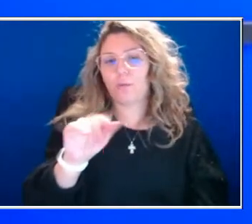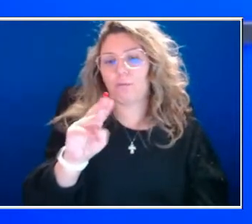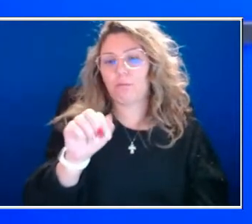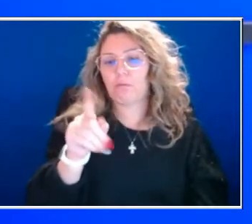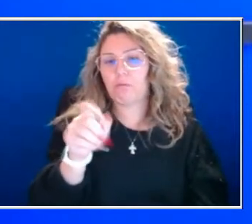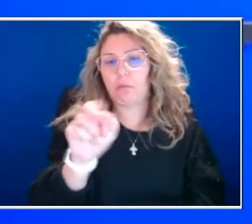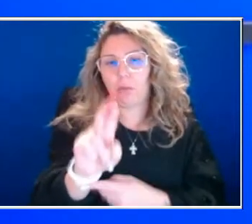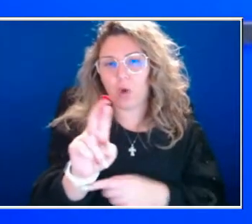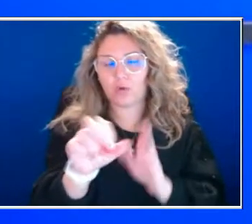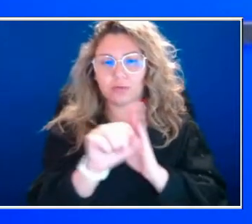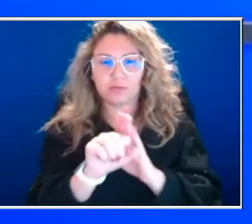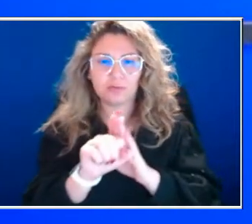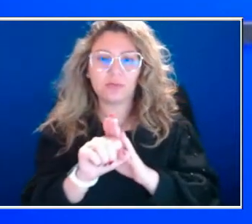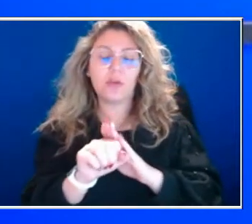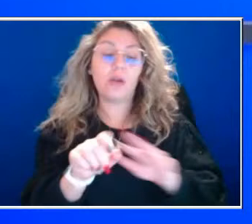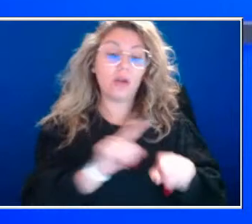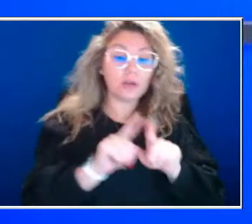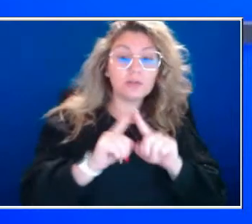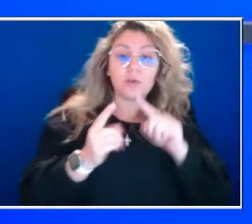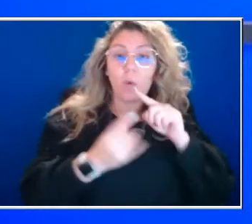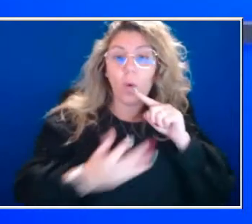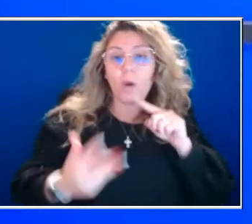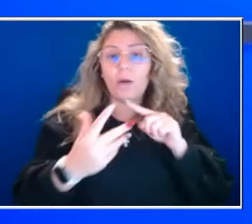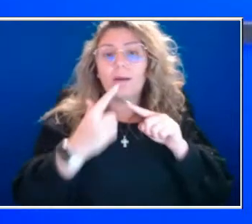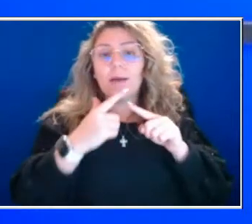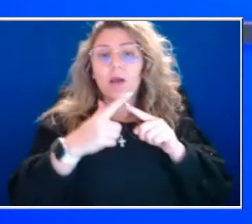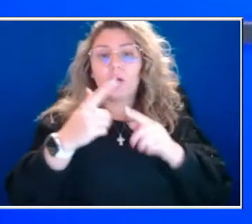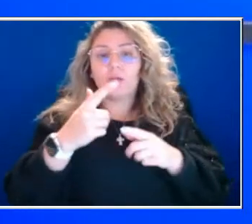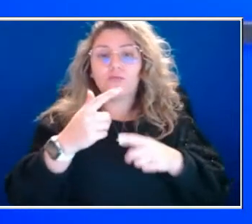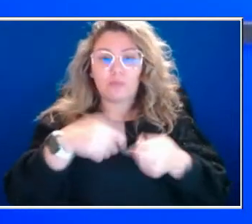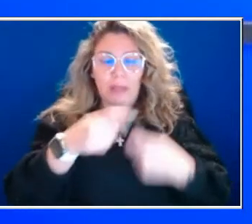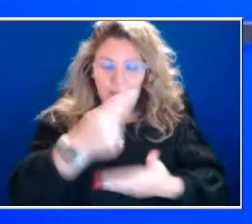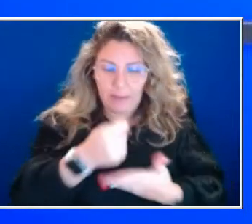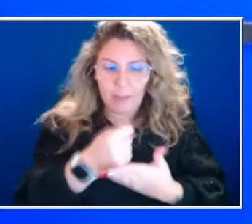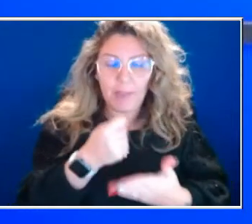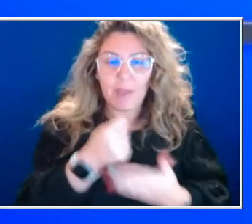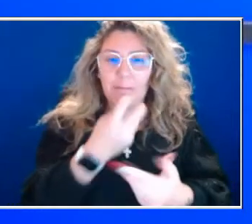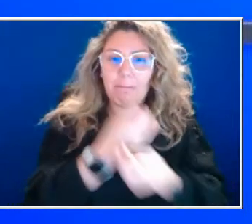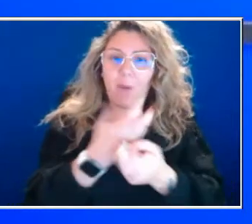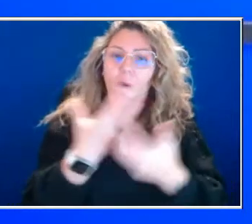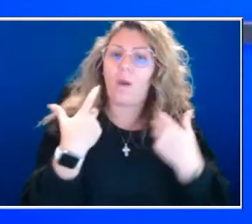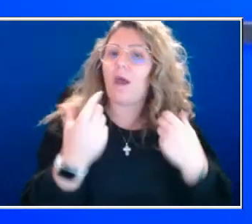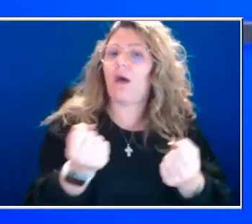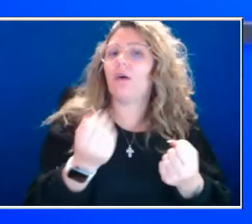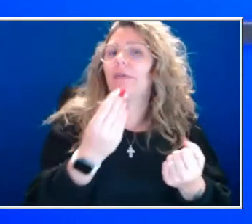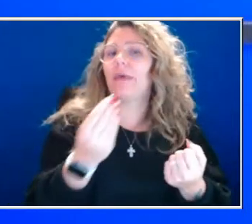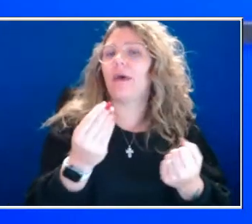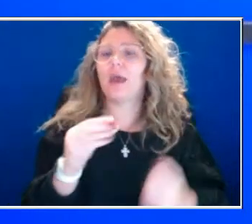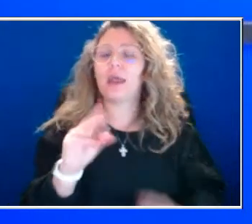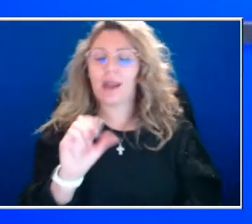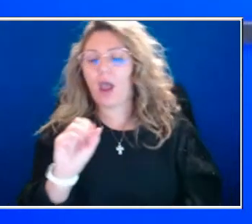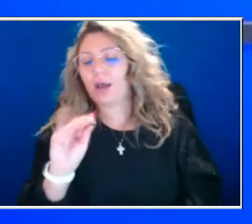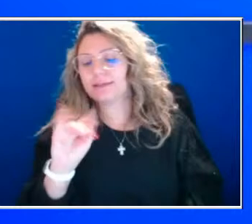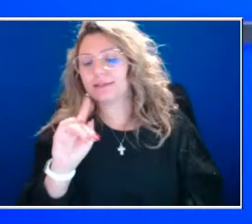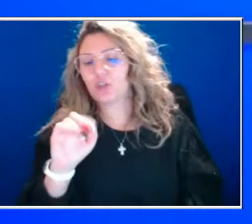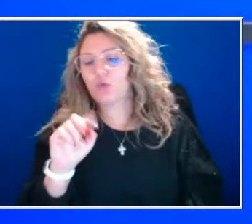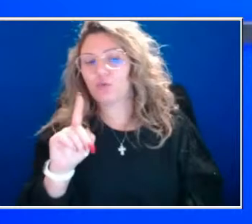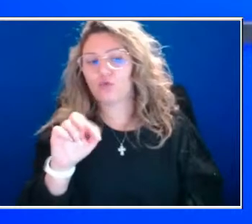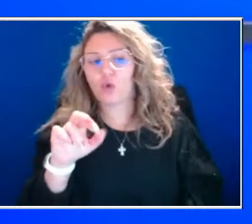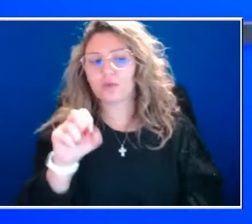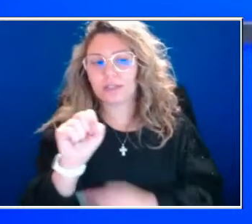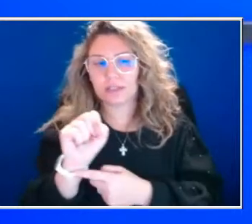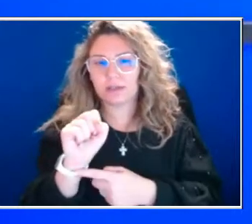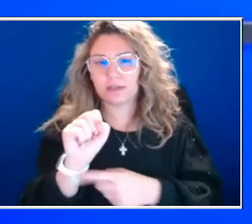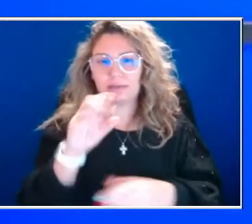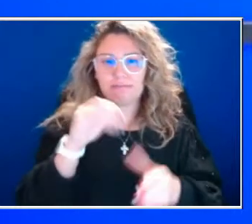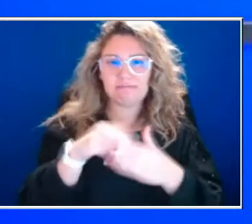therapy is also helpful for bone health and prevention of osteoporosis in postmenopausal women. There are other